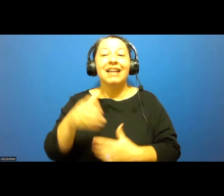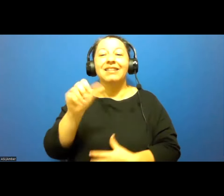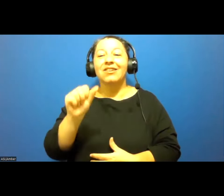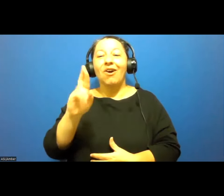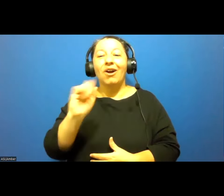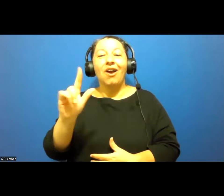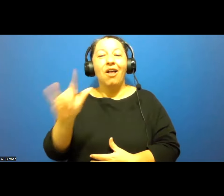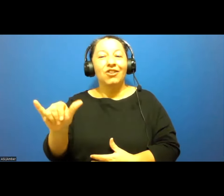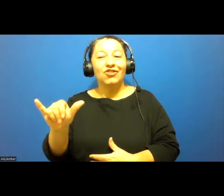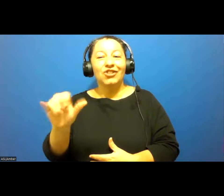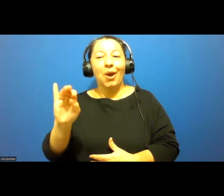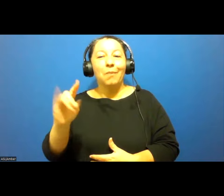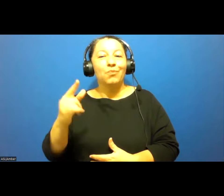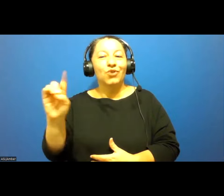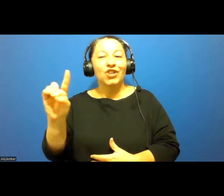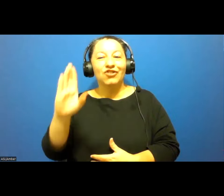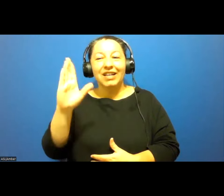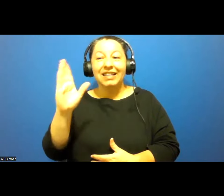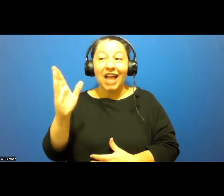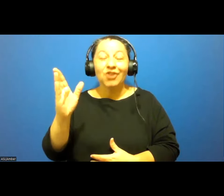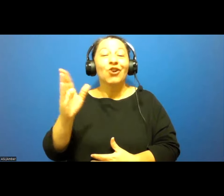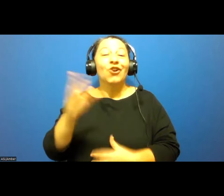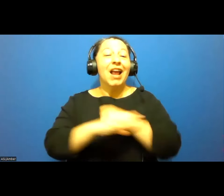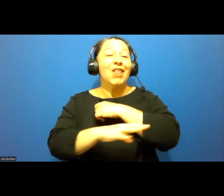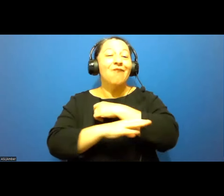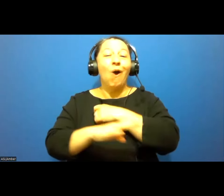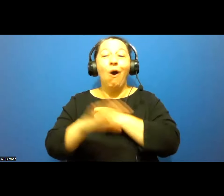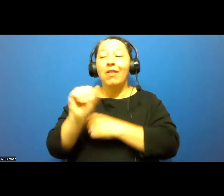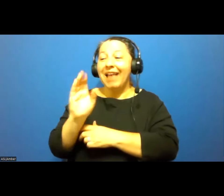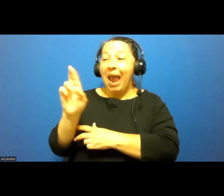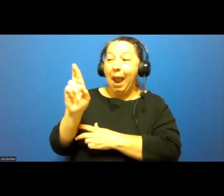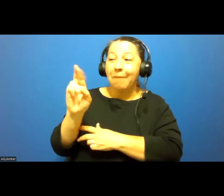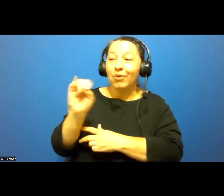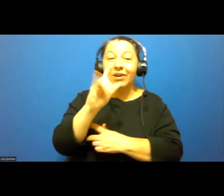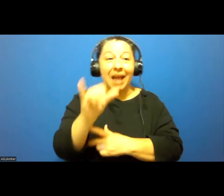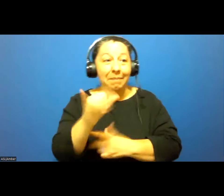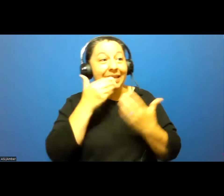in the fall. Amber and Emily, thank you for being our ASL